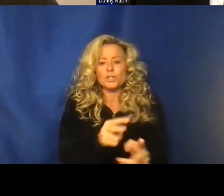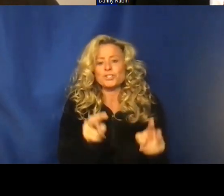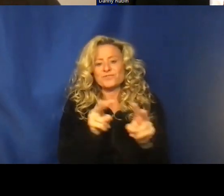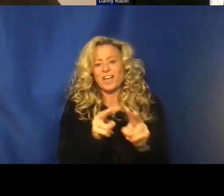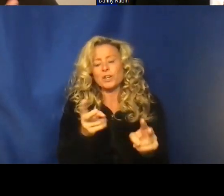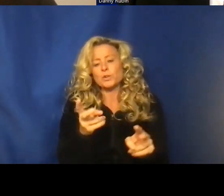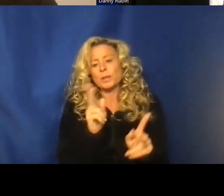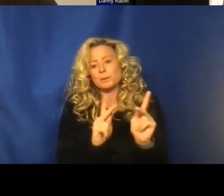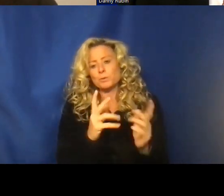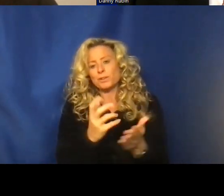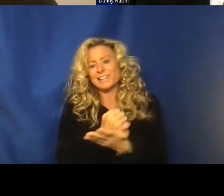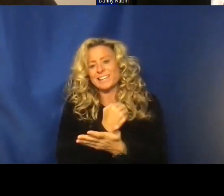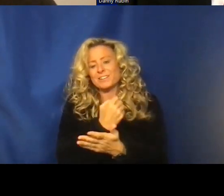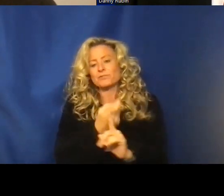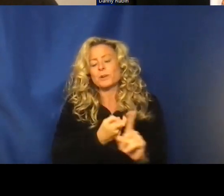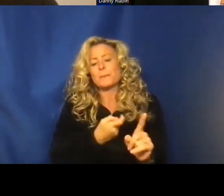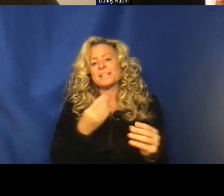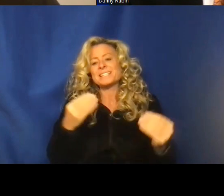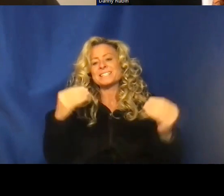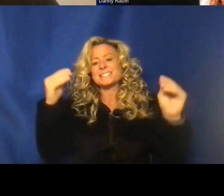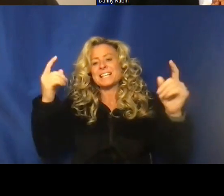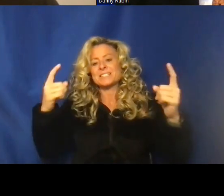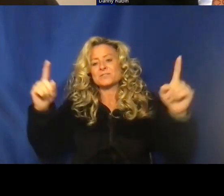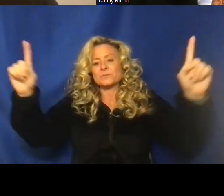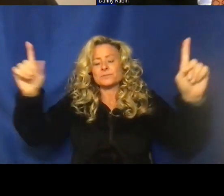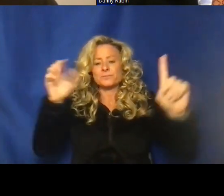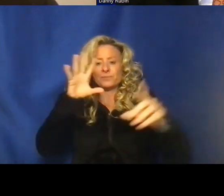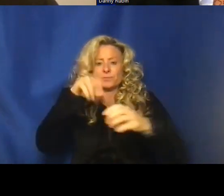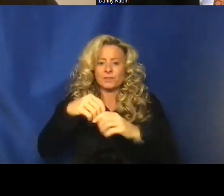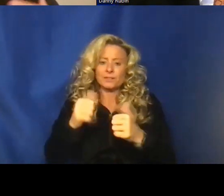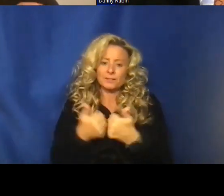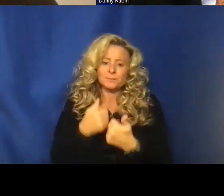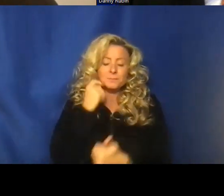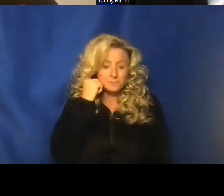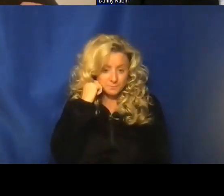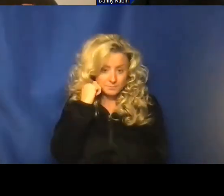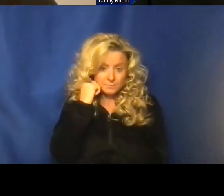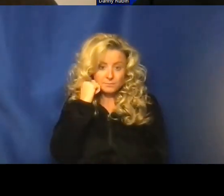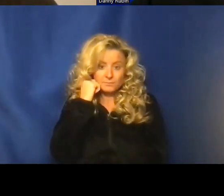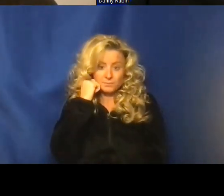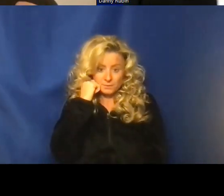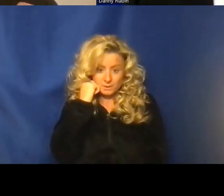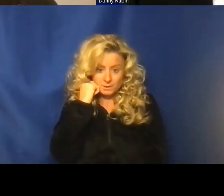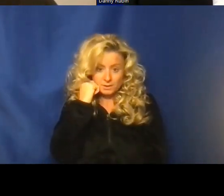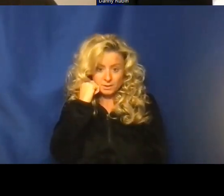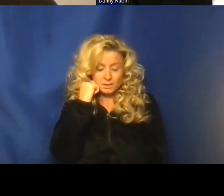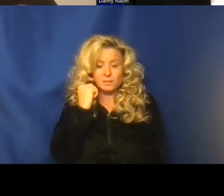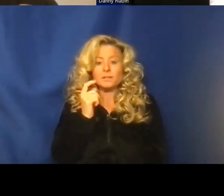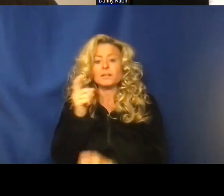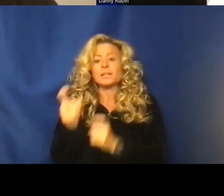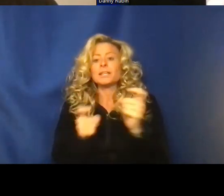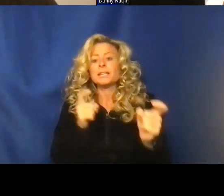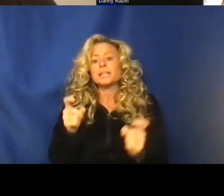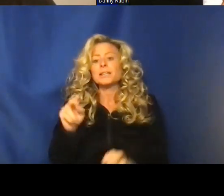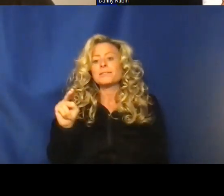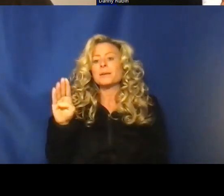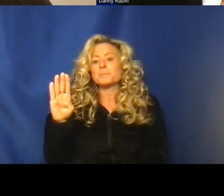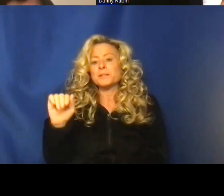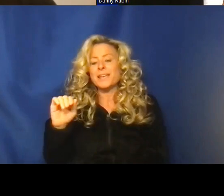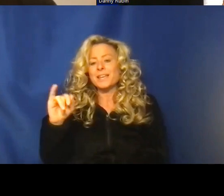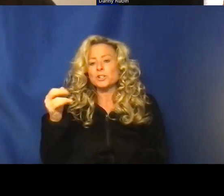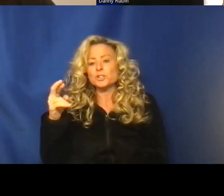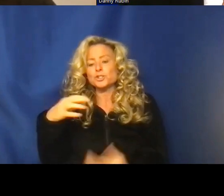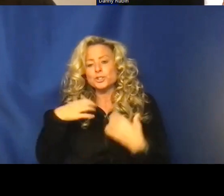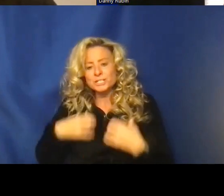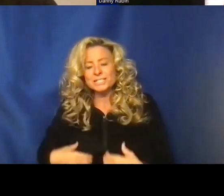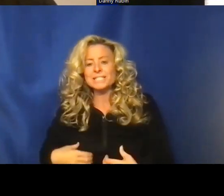people get from being successful in our game. We also give soccer jerseys, we give NBA jerseys in our NBA game, we